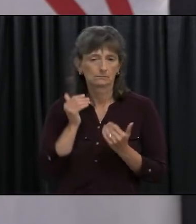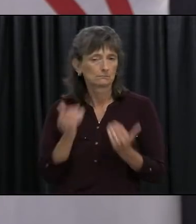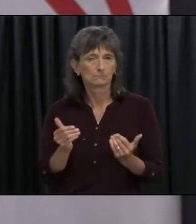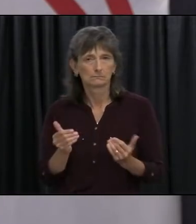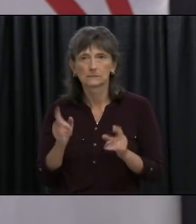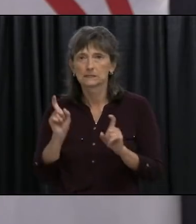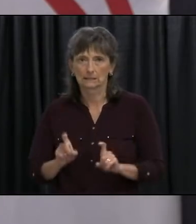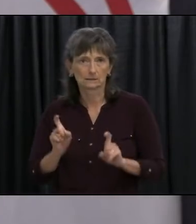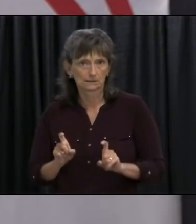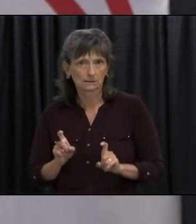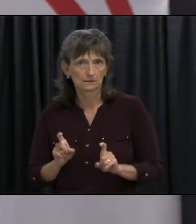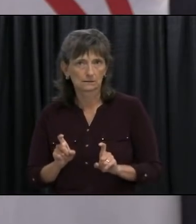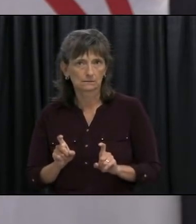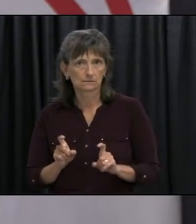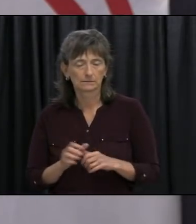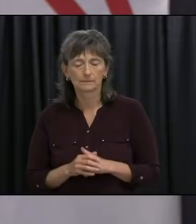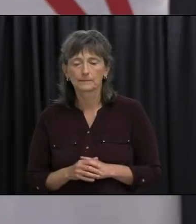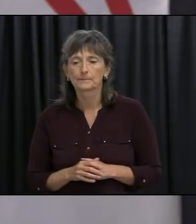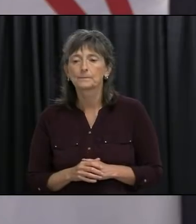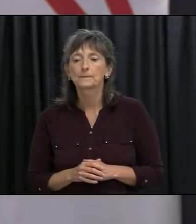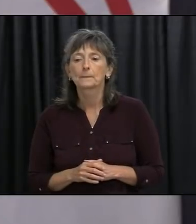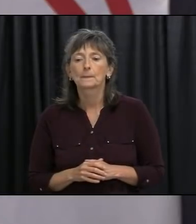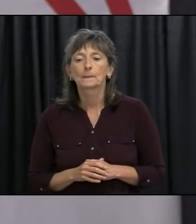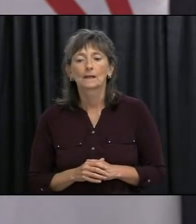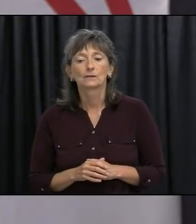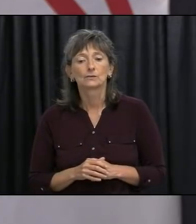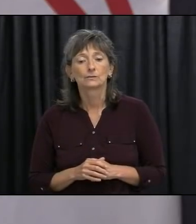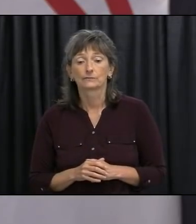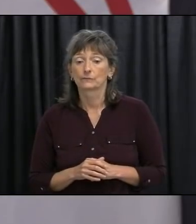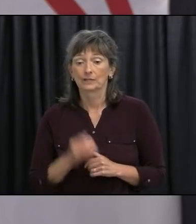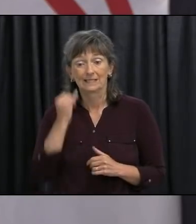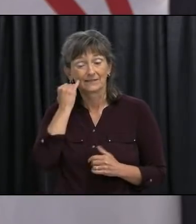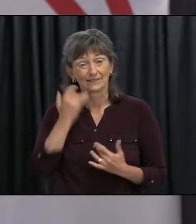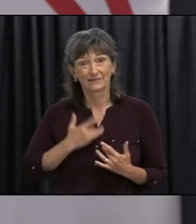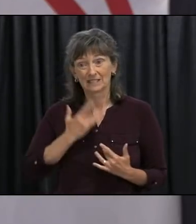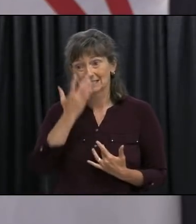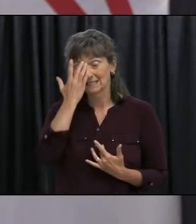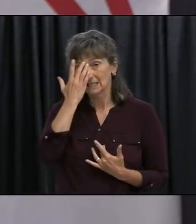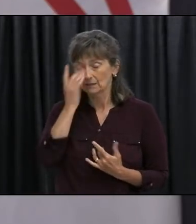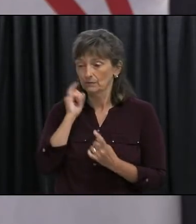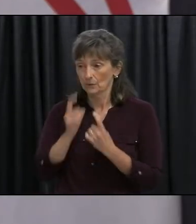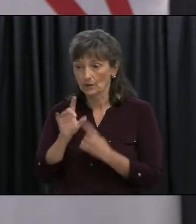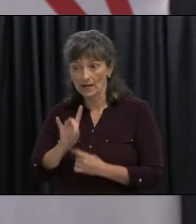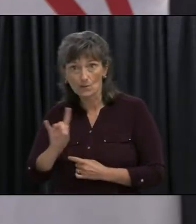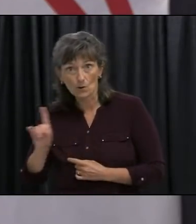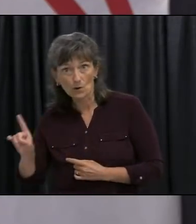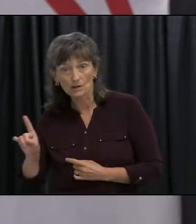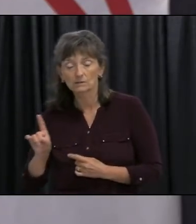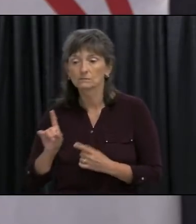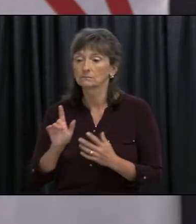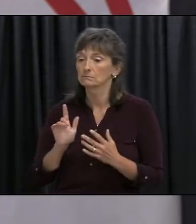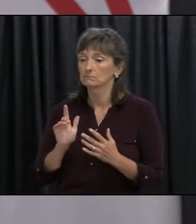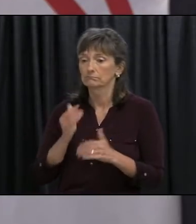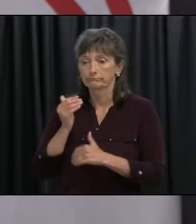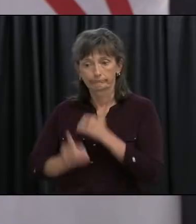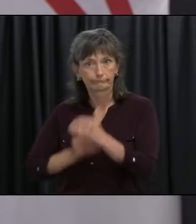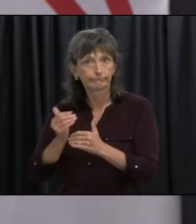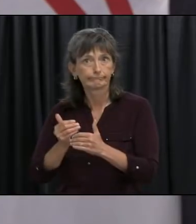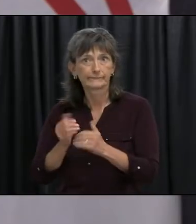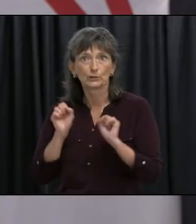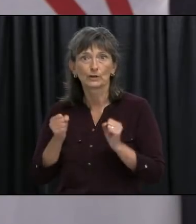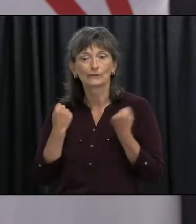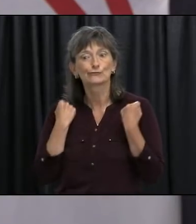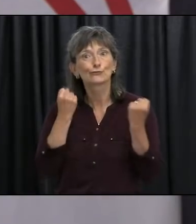process that we currently go through. And you dial the 811, make the appointment. In some cases, we've had community-based